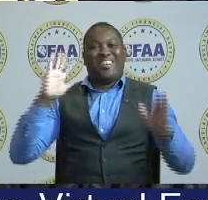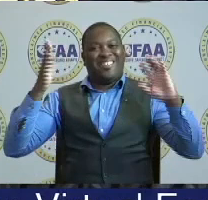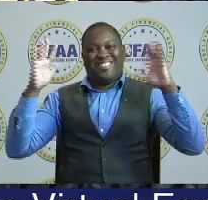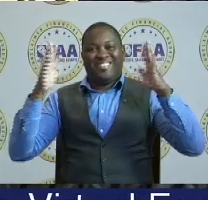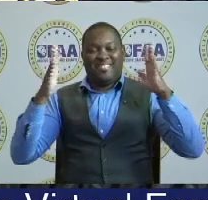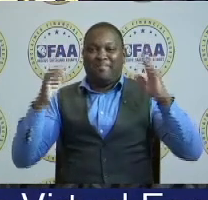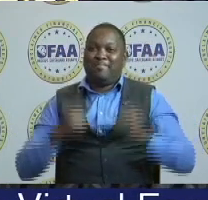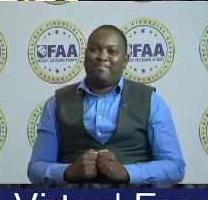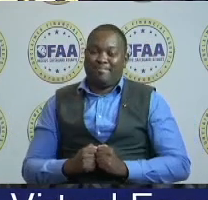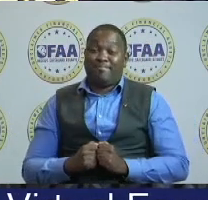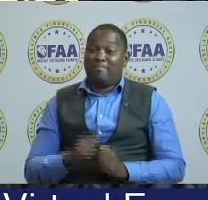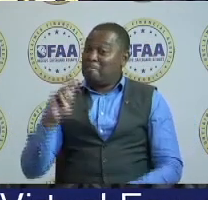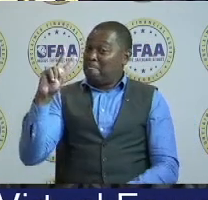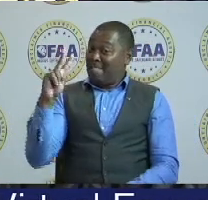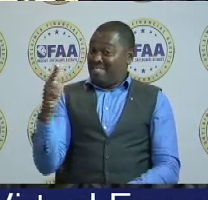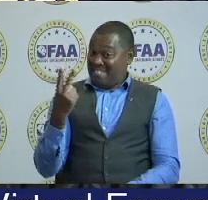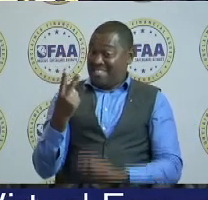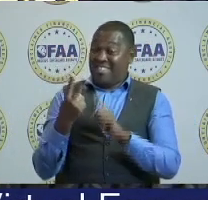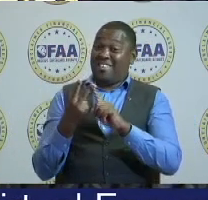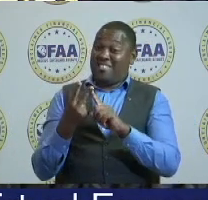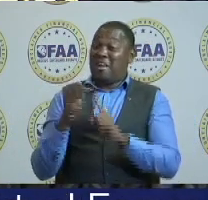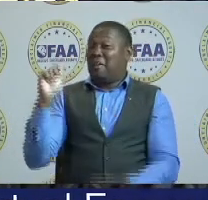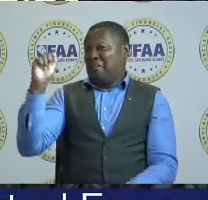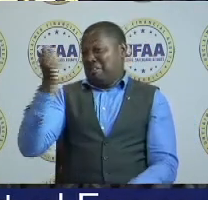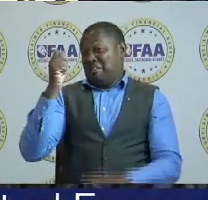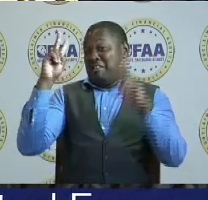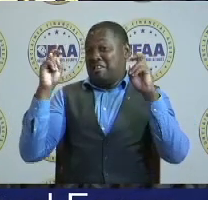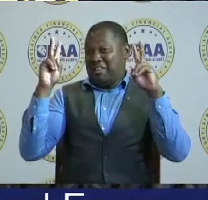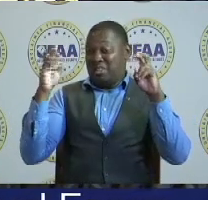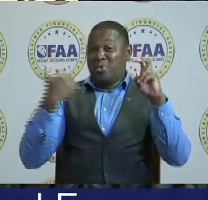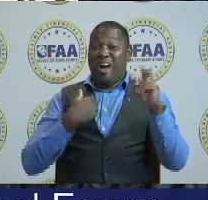thank you, Eddie. The second one, of course, is a Kenyan issue, because there is no tea.